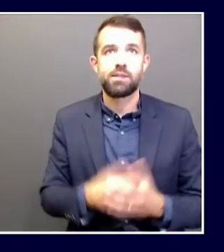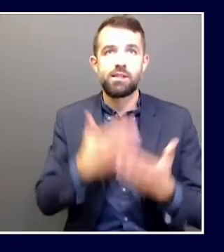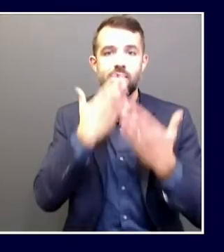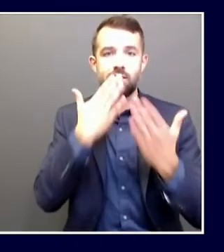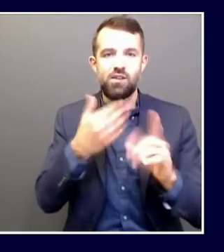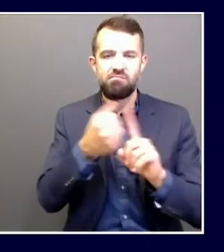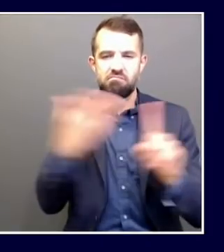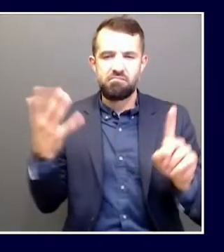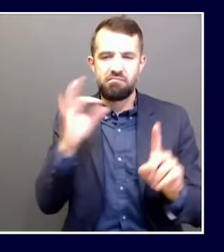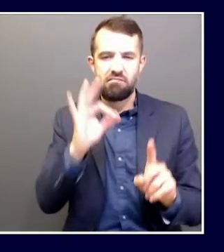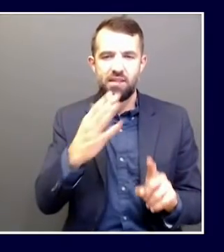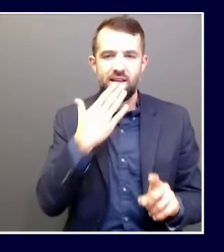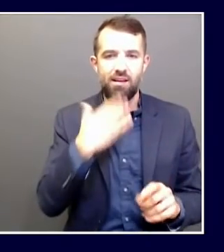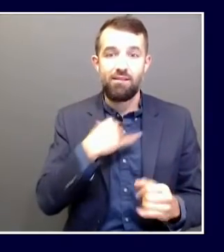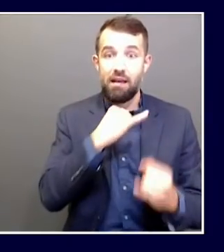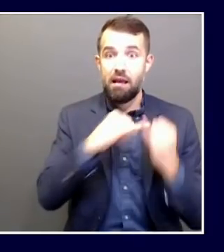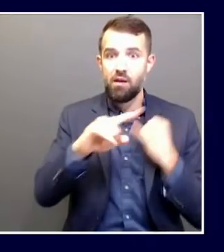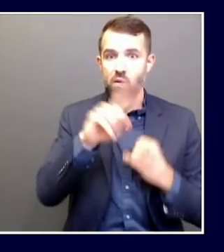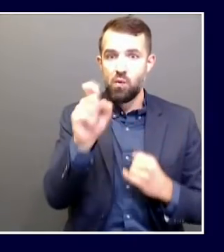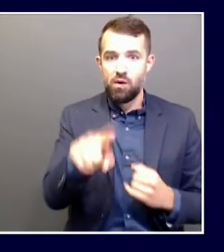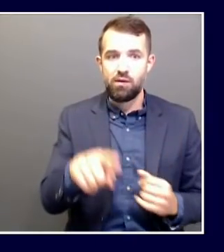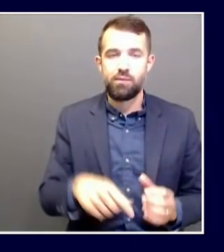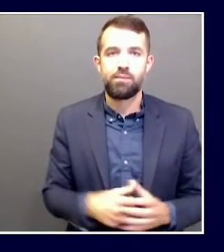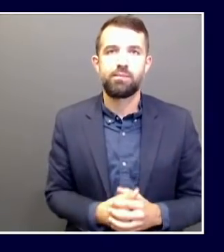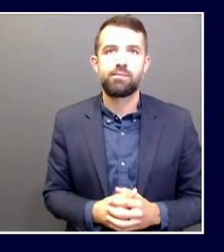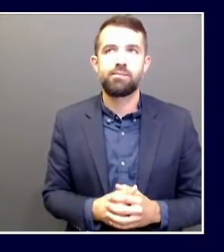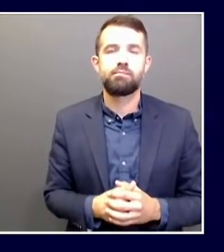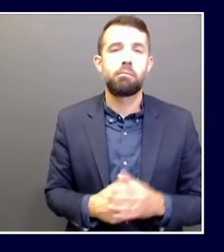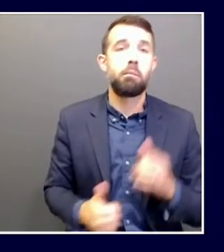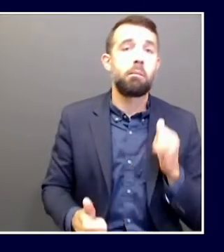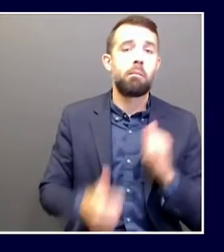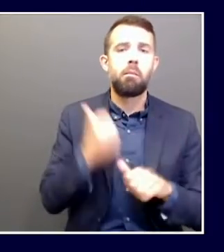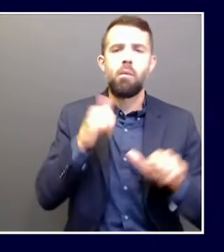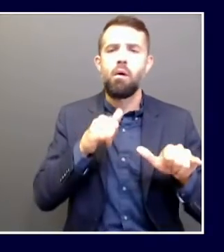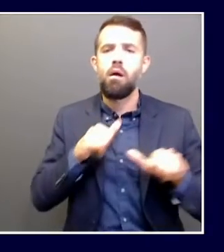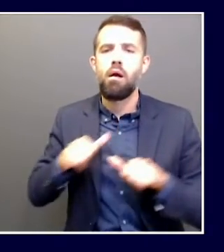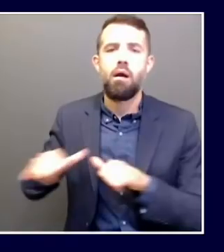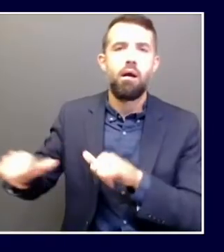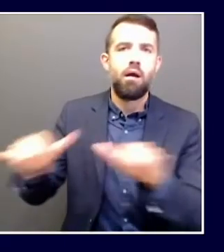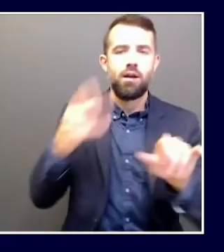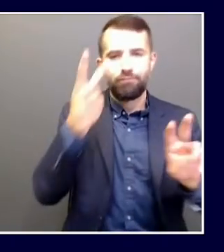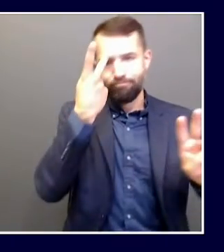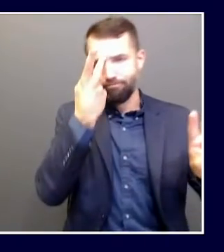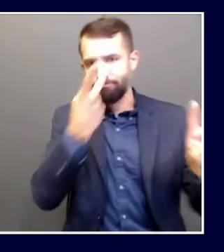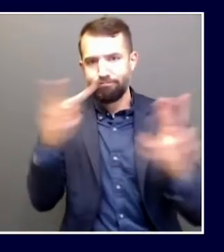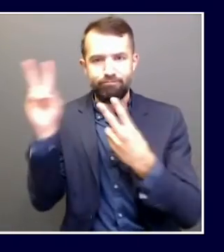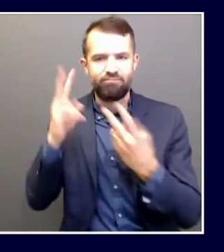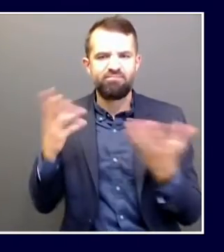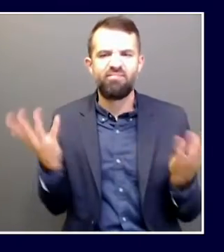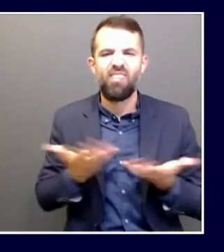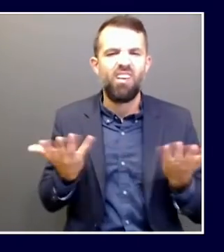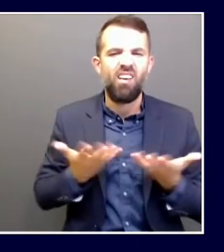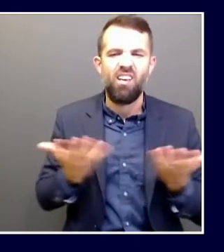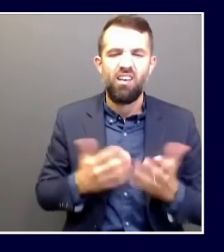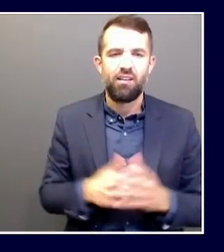piece of misinformation about COVID-19 vaccines that the CDC is seeing or hearing?